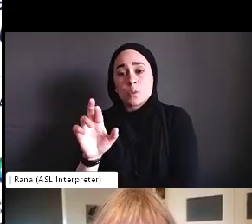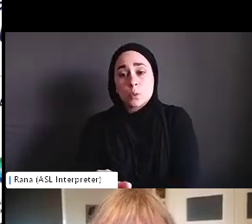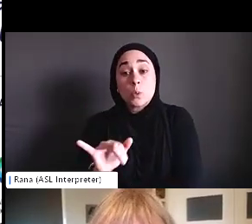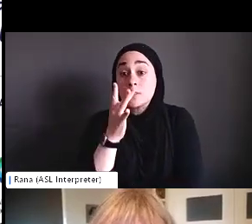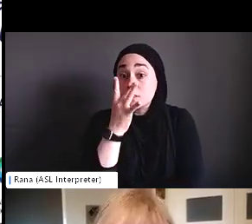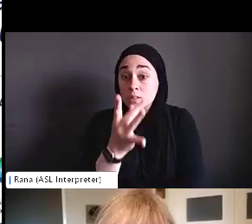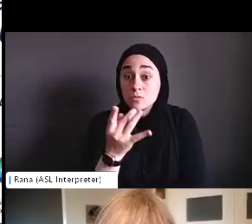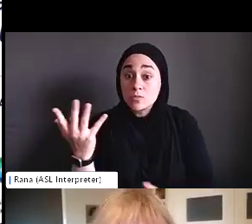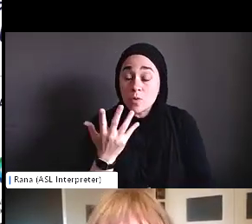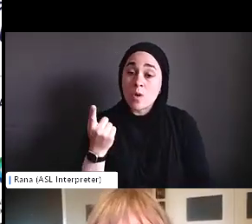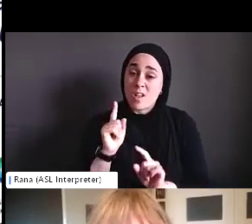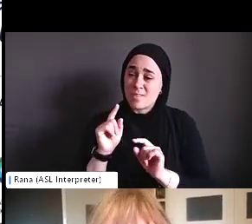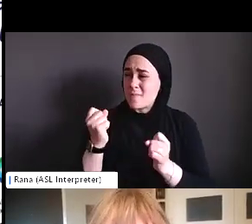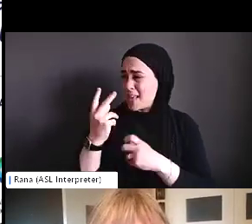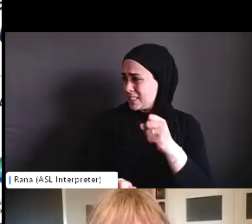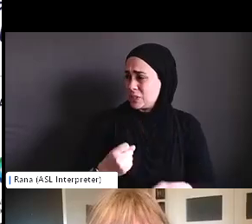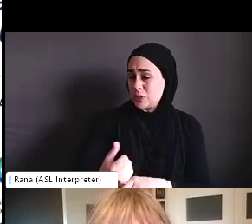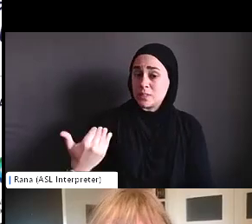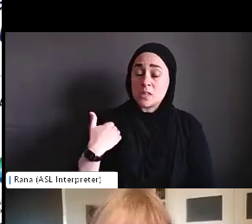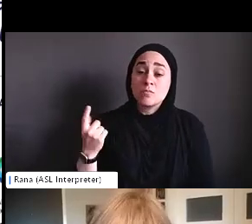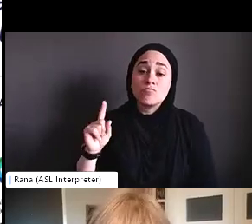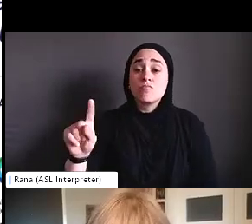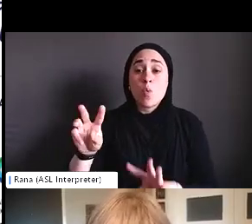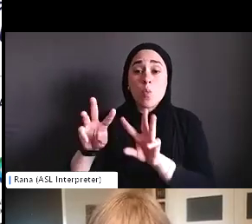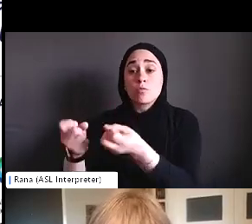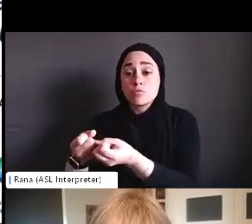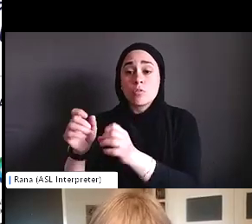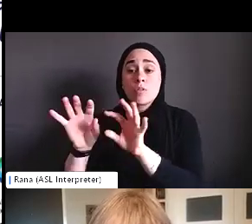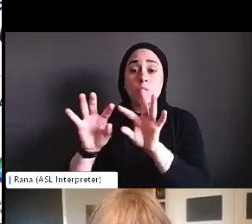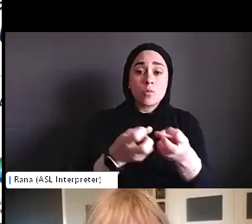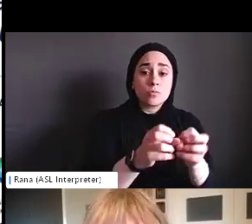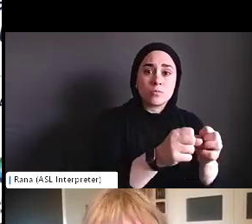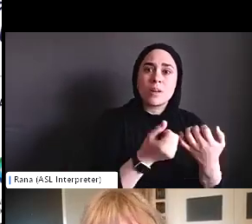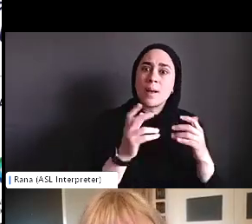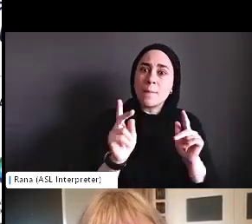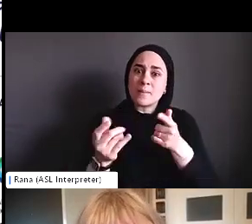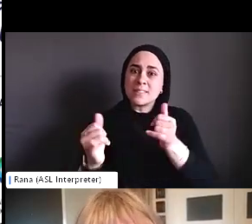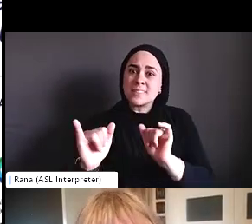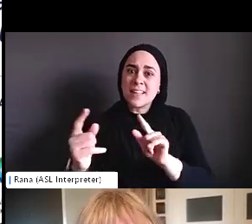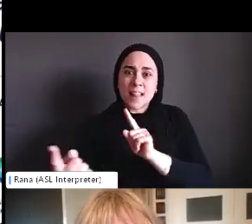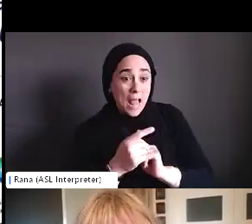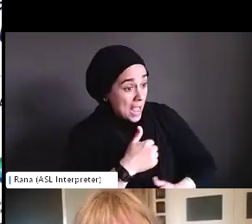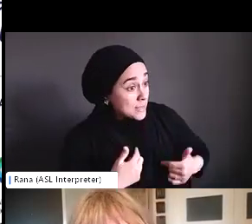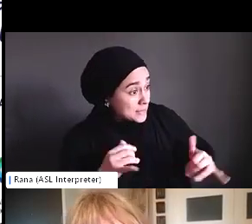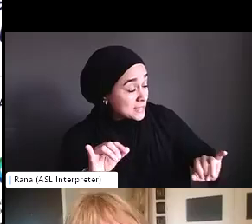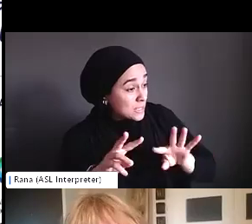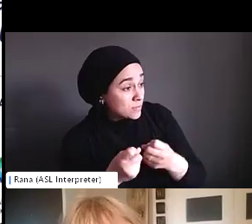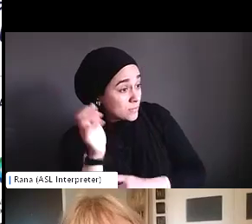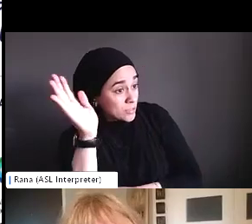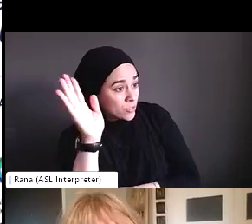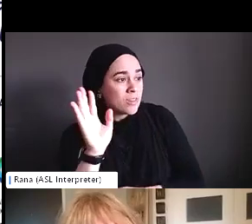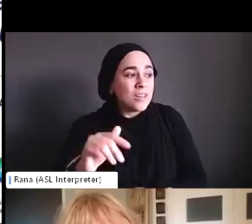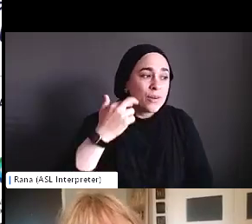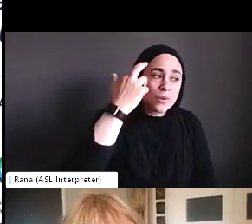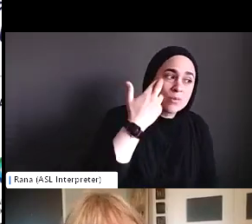in and did workshops years ago, and I still run into people who say, I'm still giving presentations. So that's why we wanted to have the maps, is because